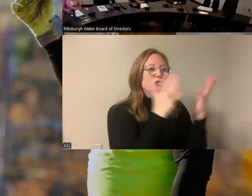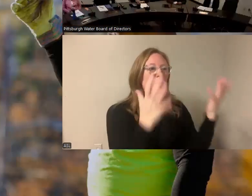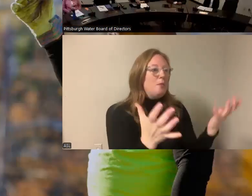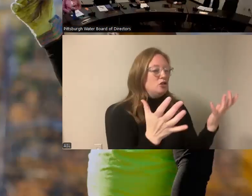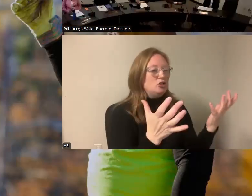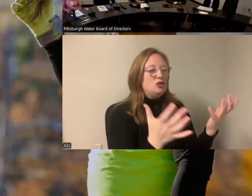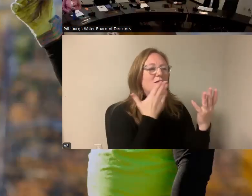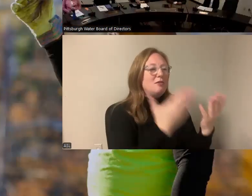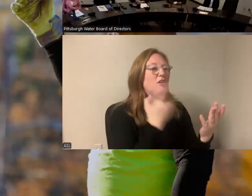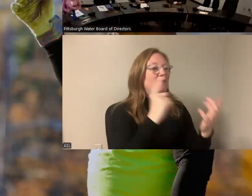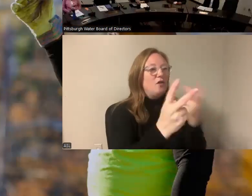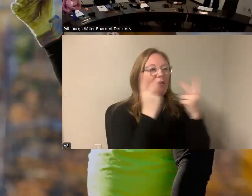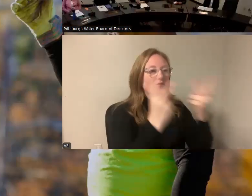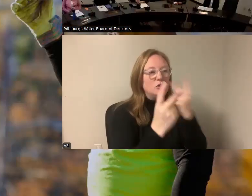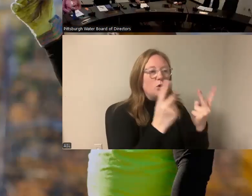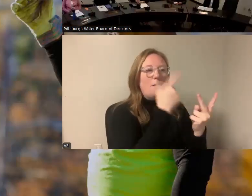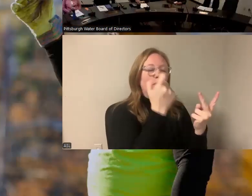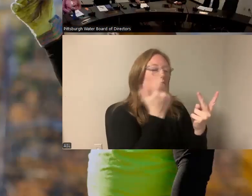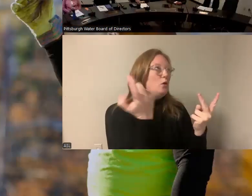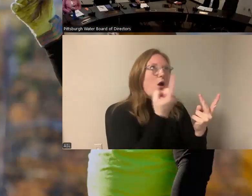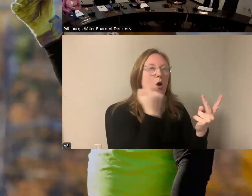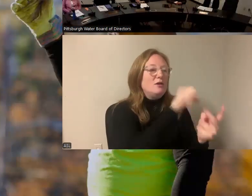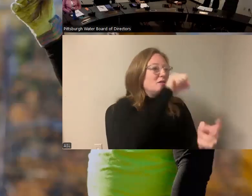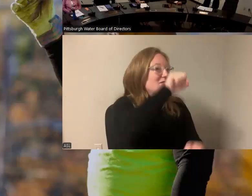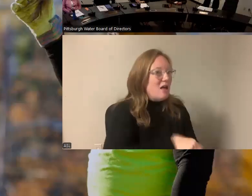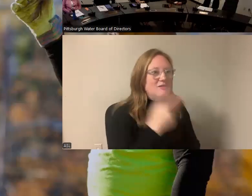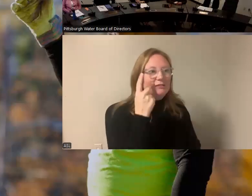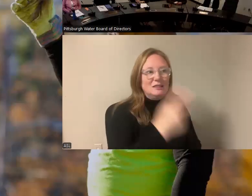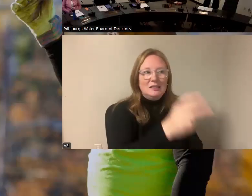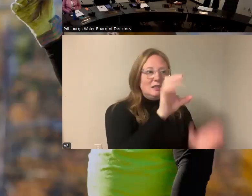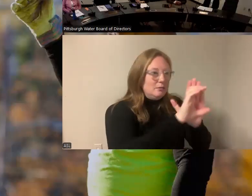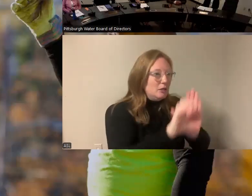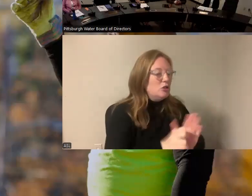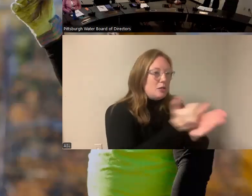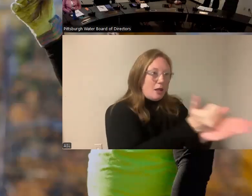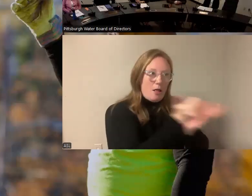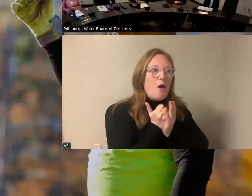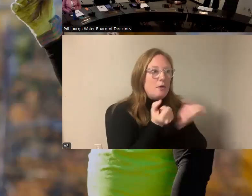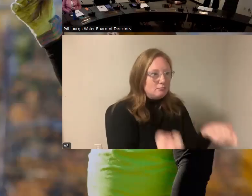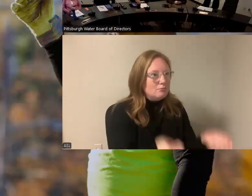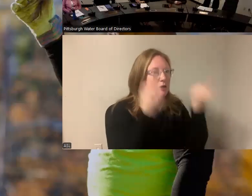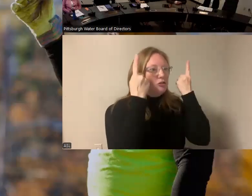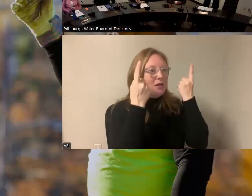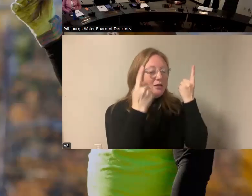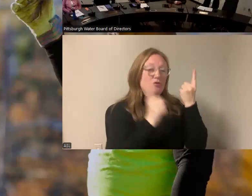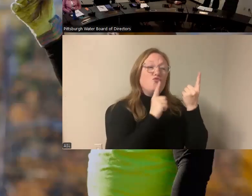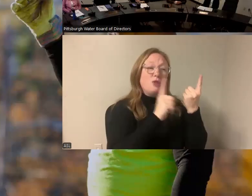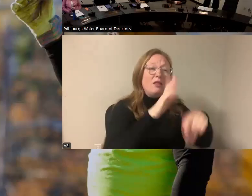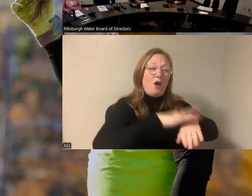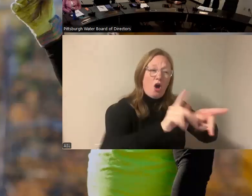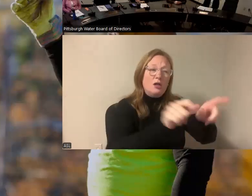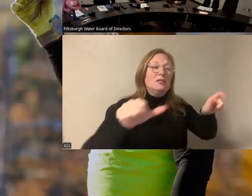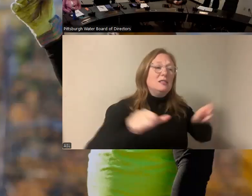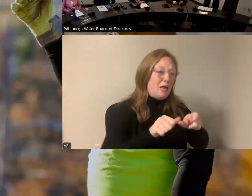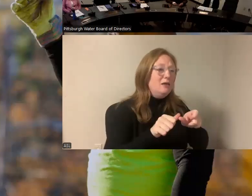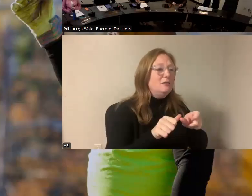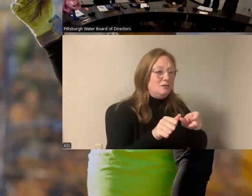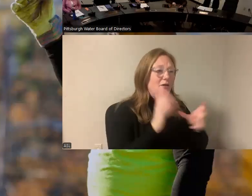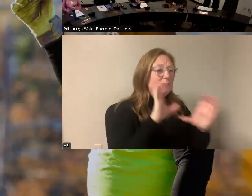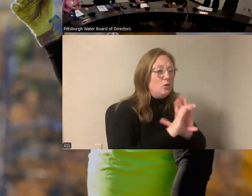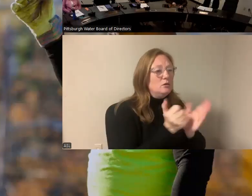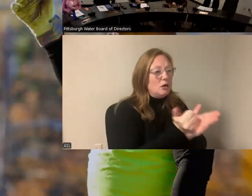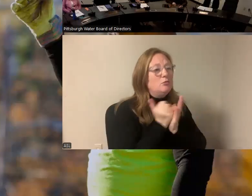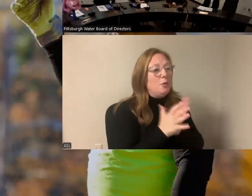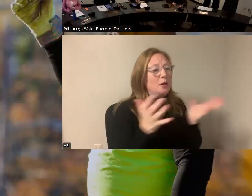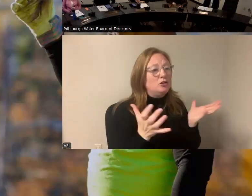And for the visual aids, which are always incredibly helpful, especially the on-site photos and visuals. Any